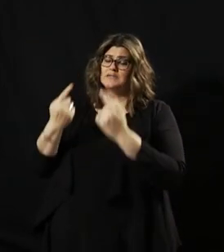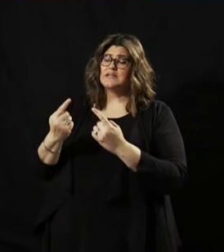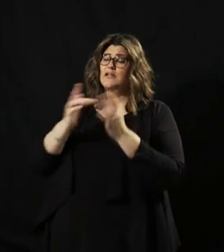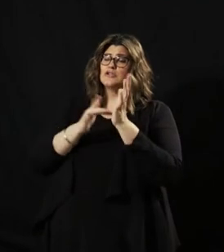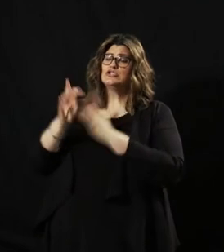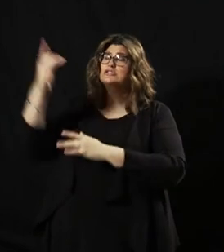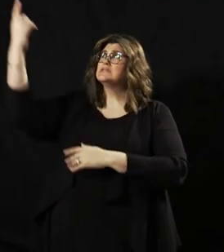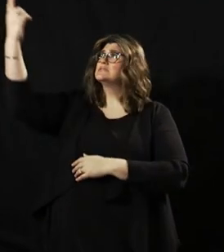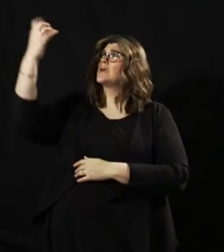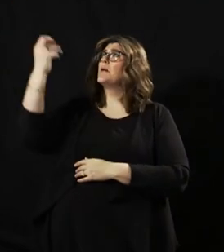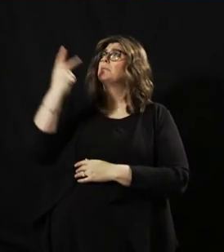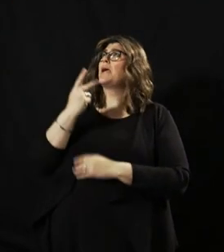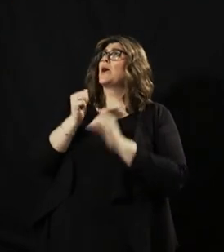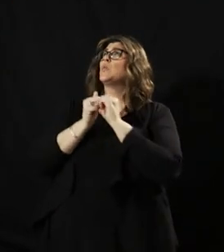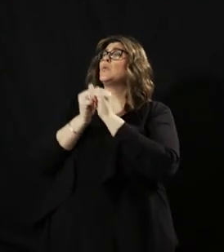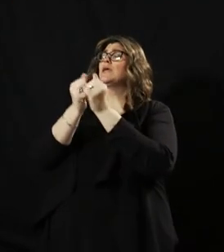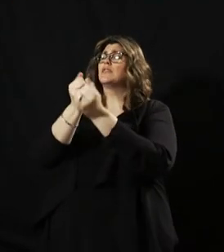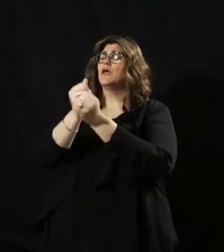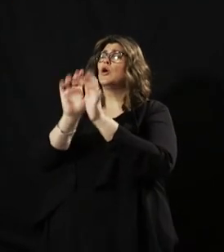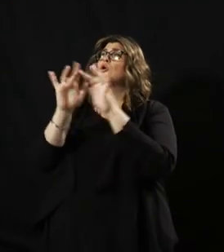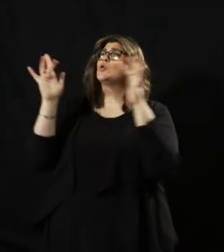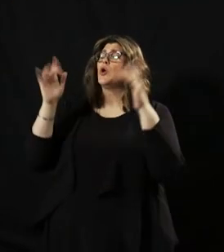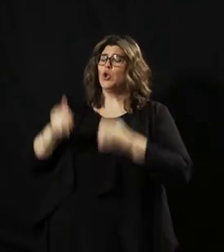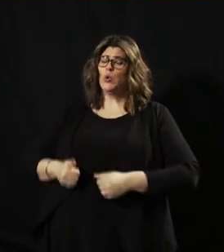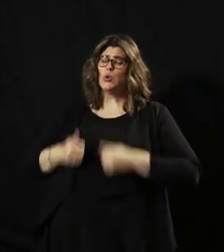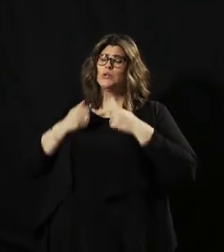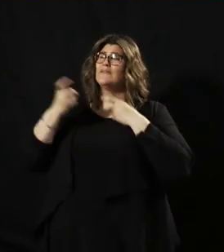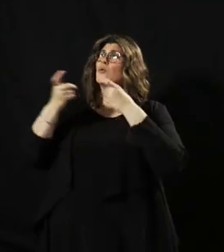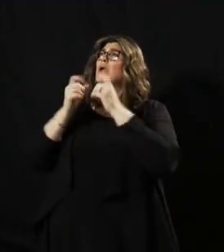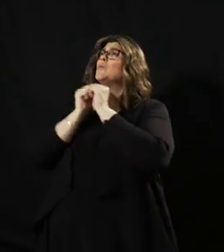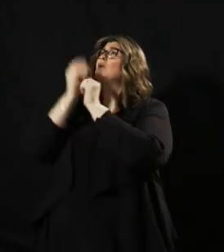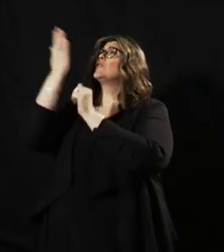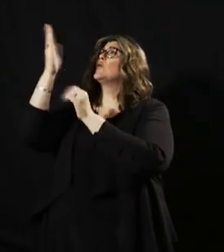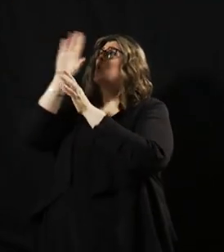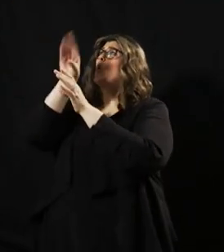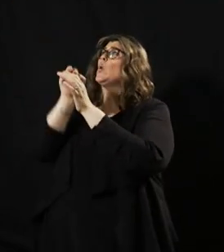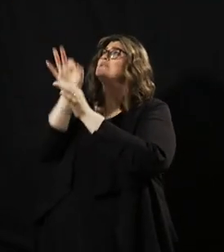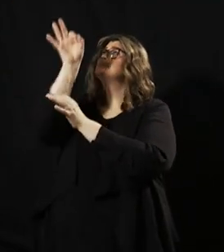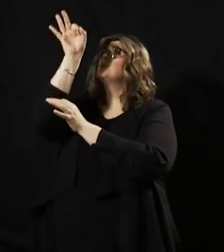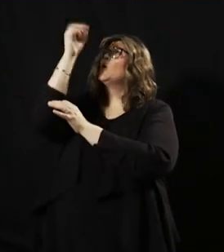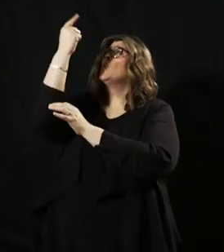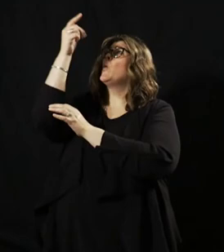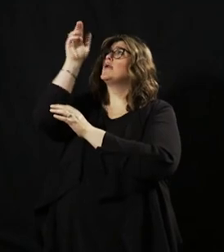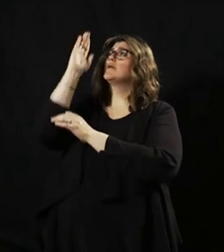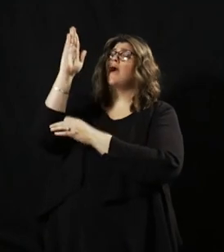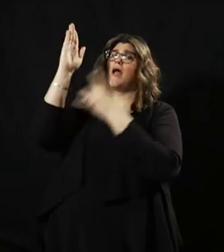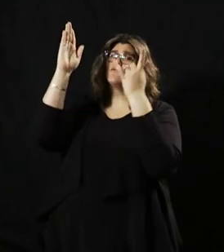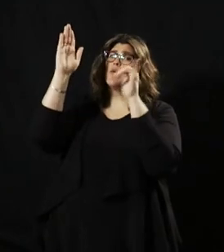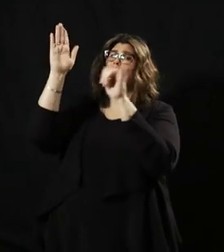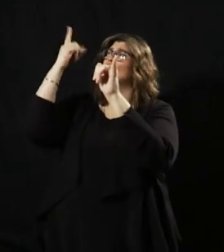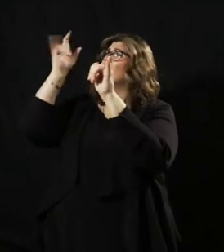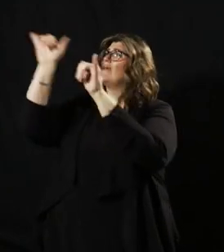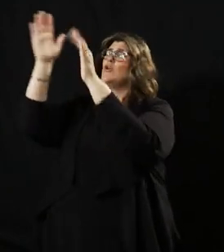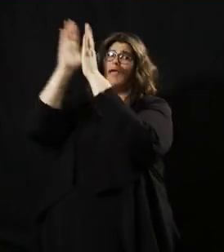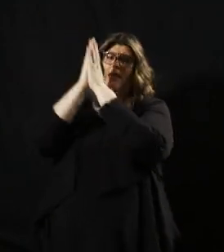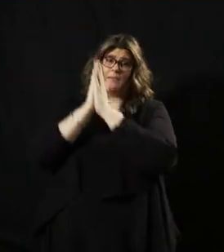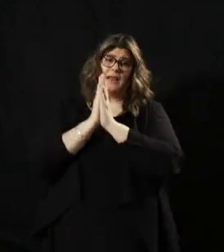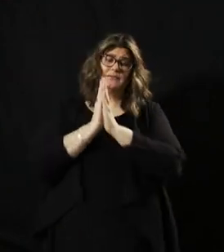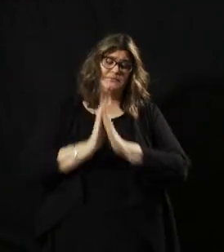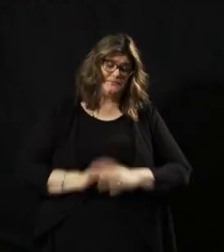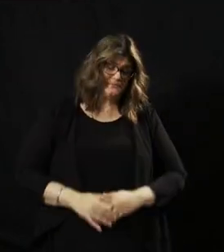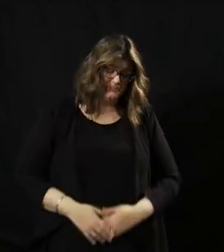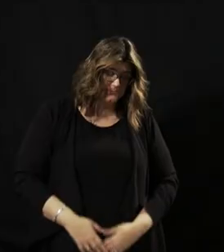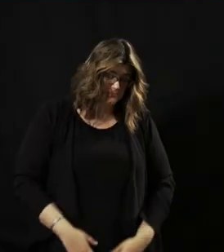in glory, who lives and reigns with you in the Holy Spirit, one God, forever and ever. Amen.